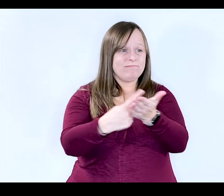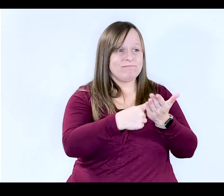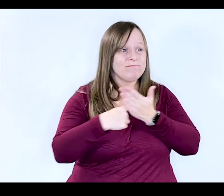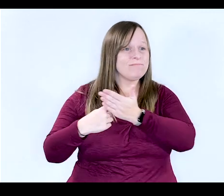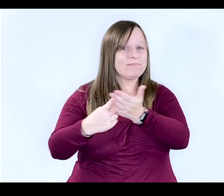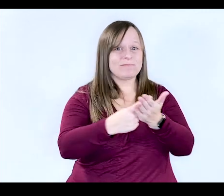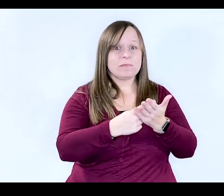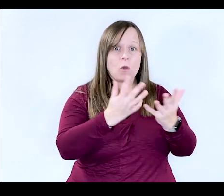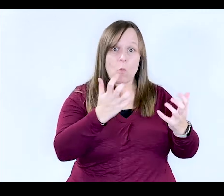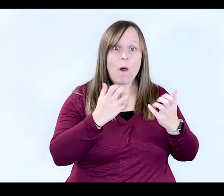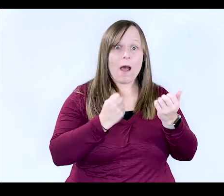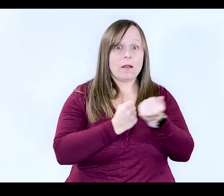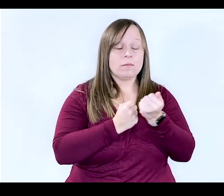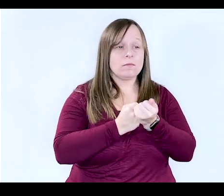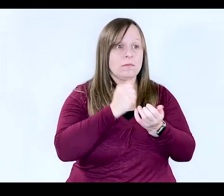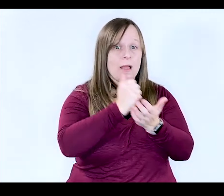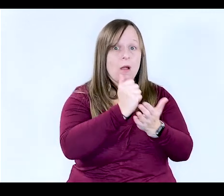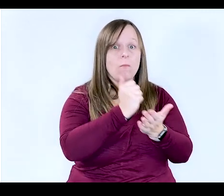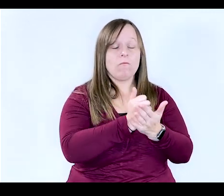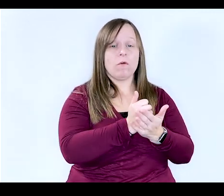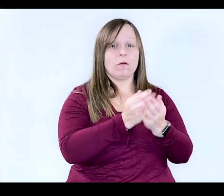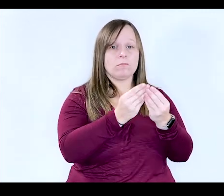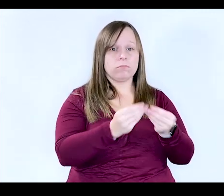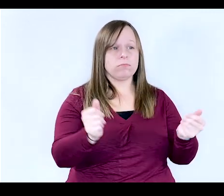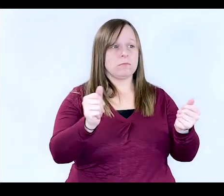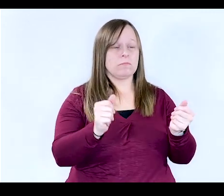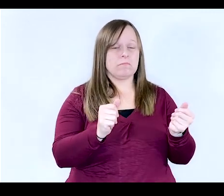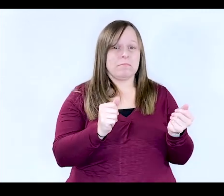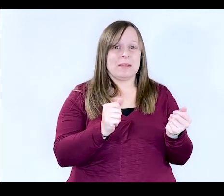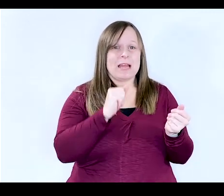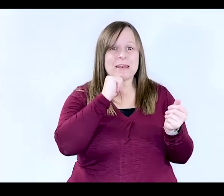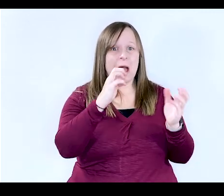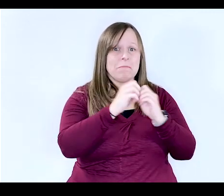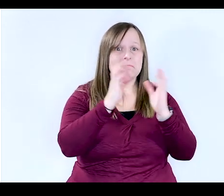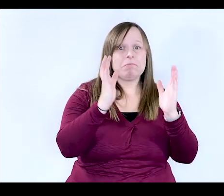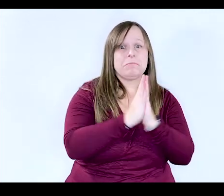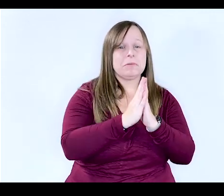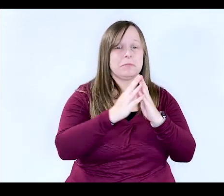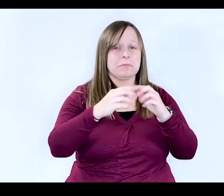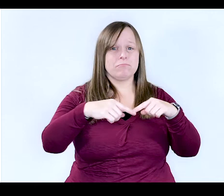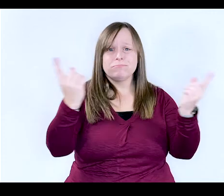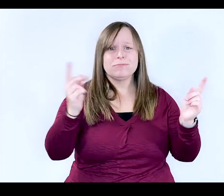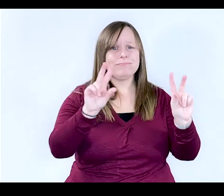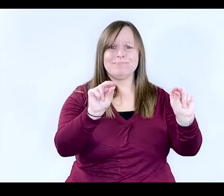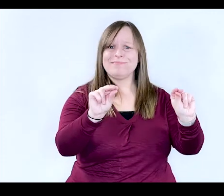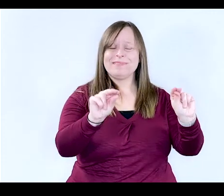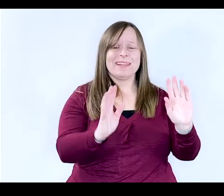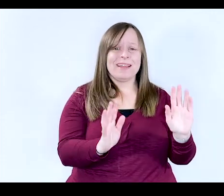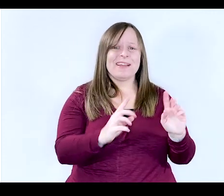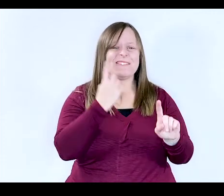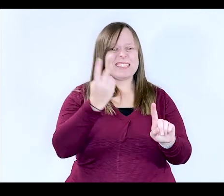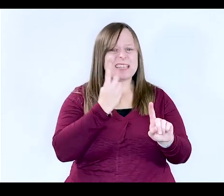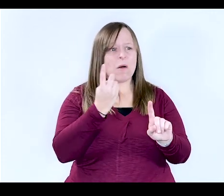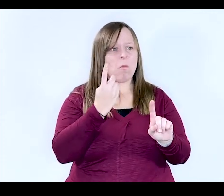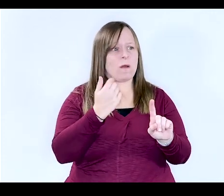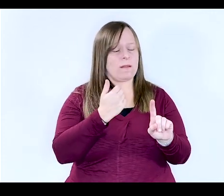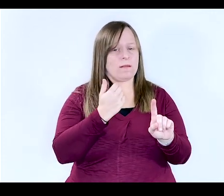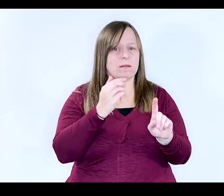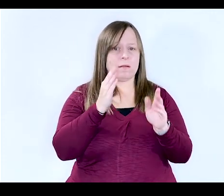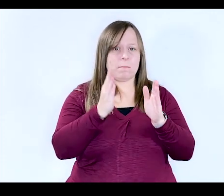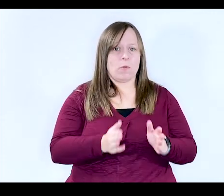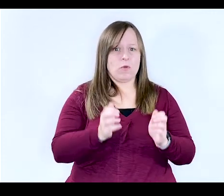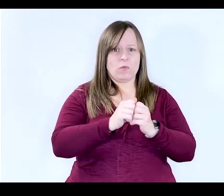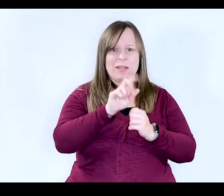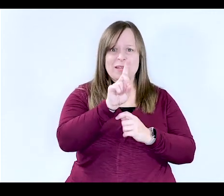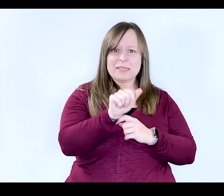truly seeking to be helpful and to have no animus or hard feelings toward anybody, for somebody like a